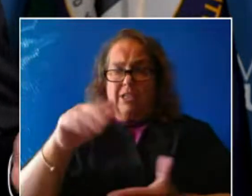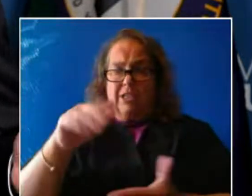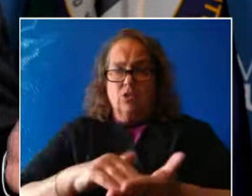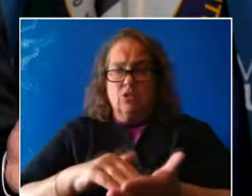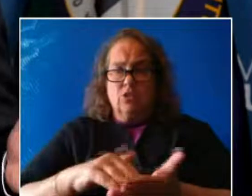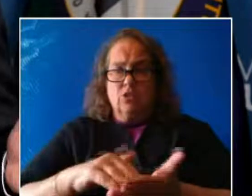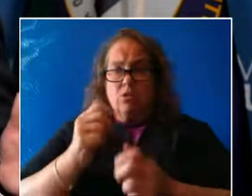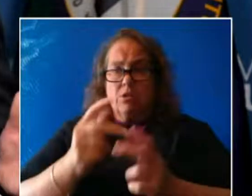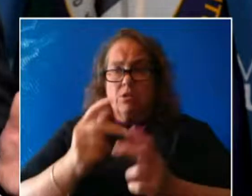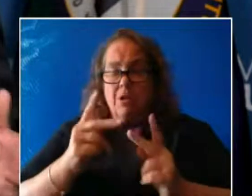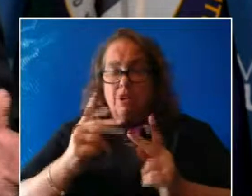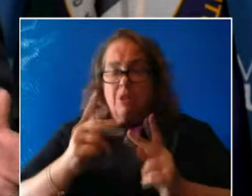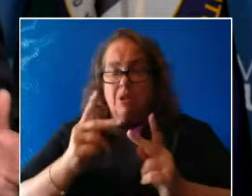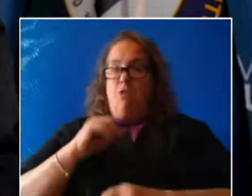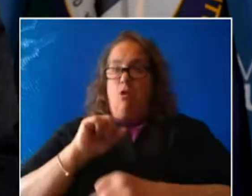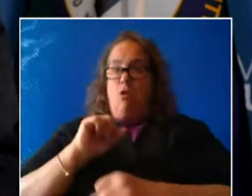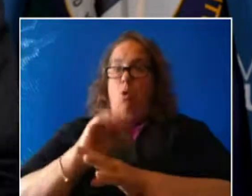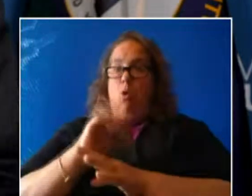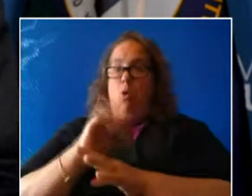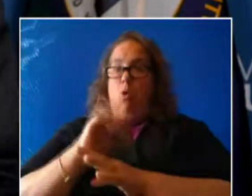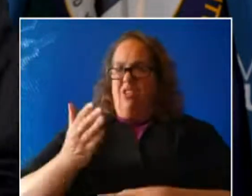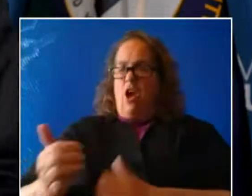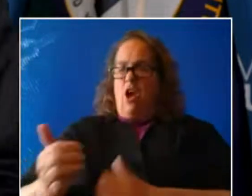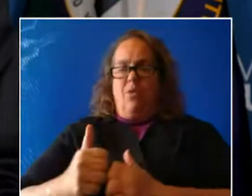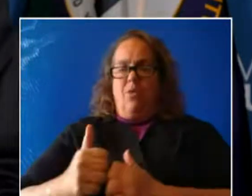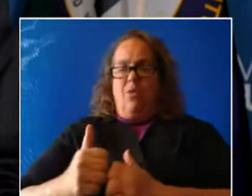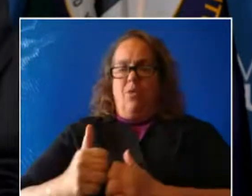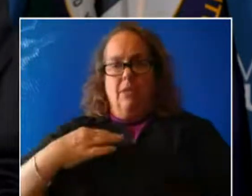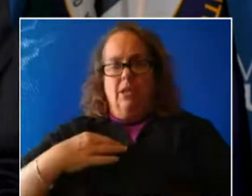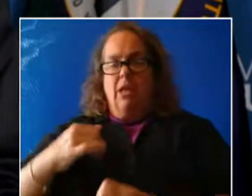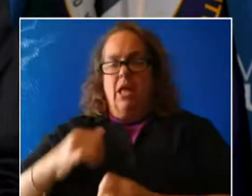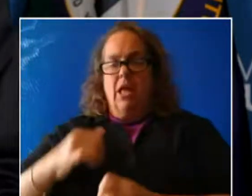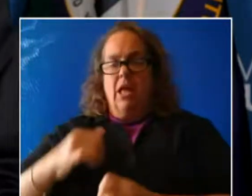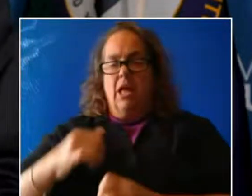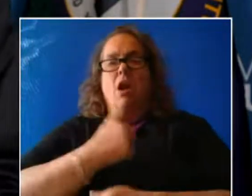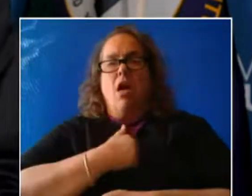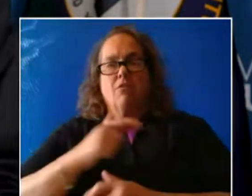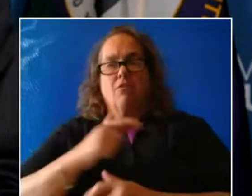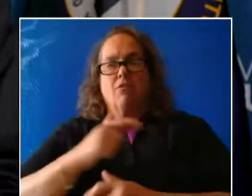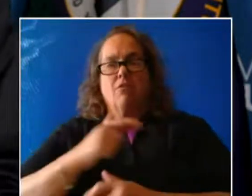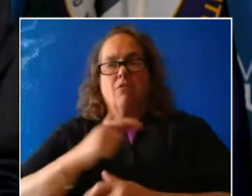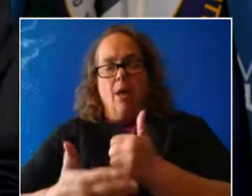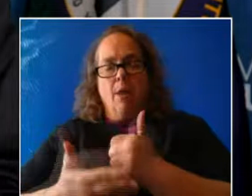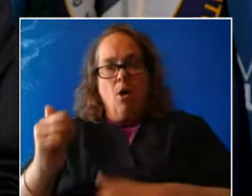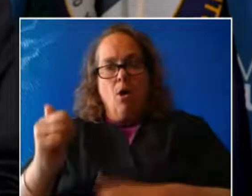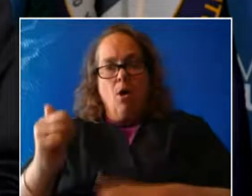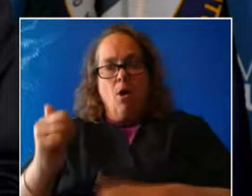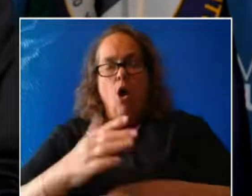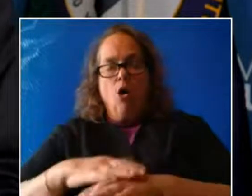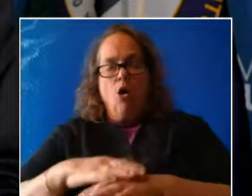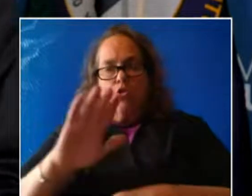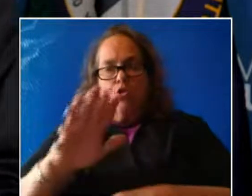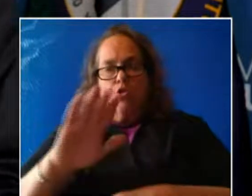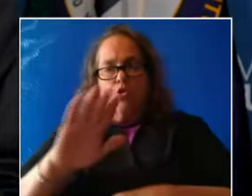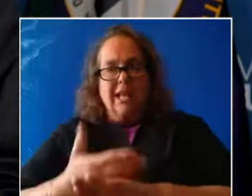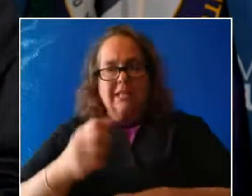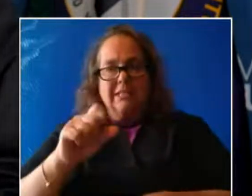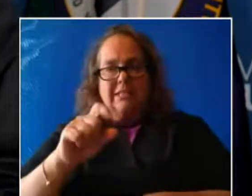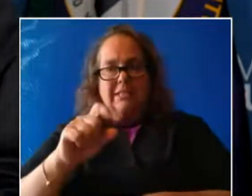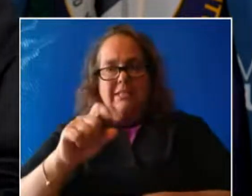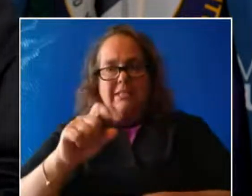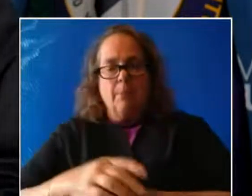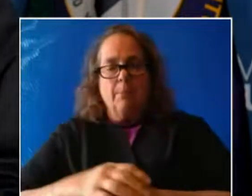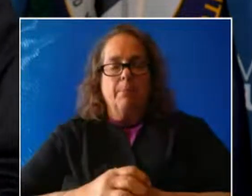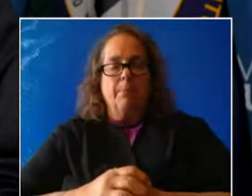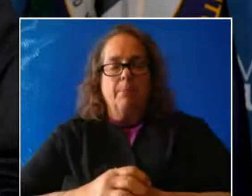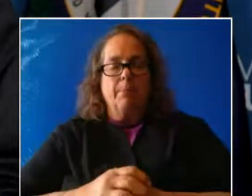there with applications that would love to help each and every one of you on your next step of your career path.